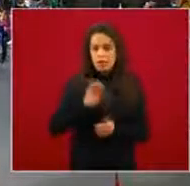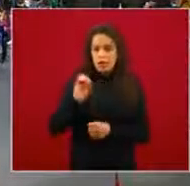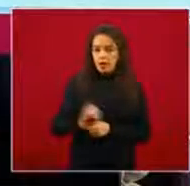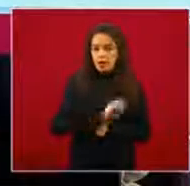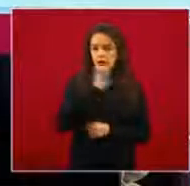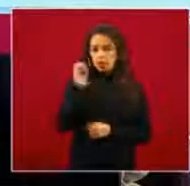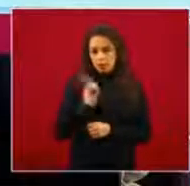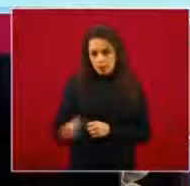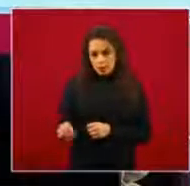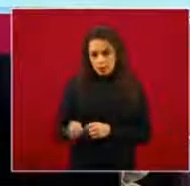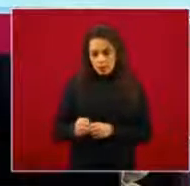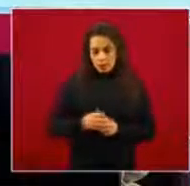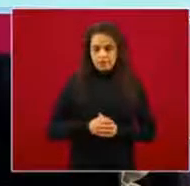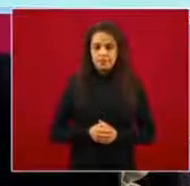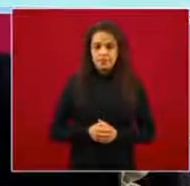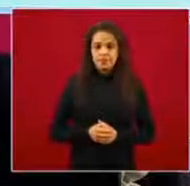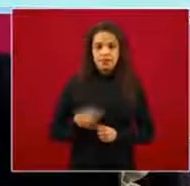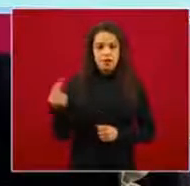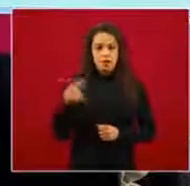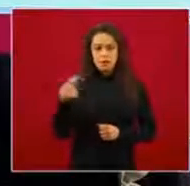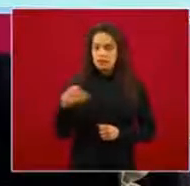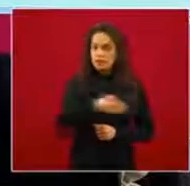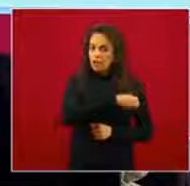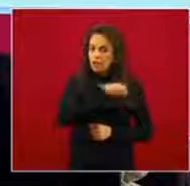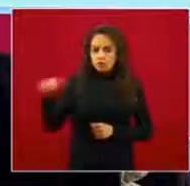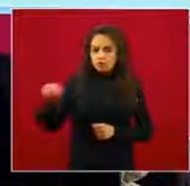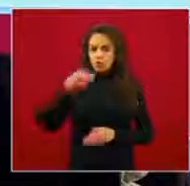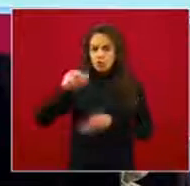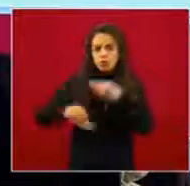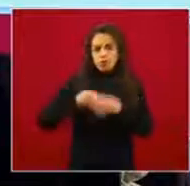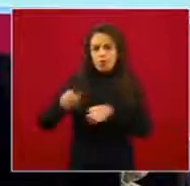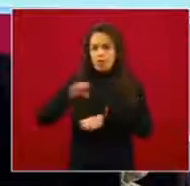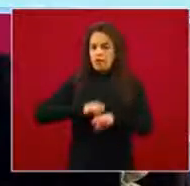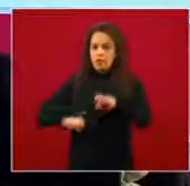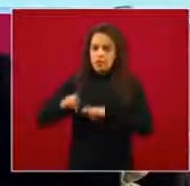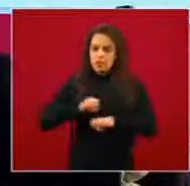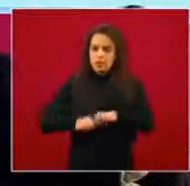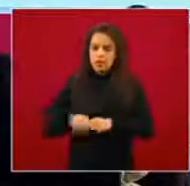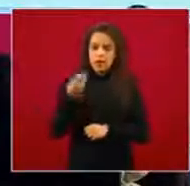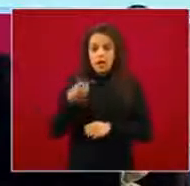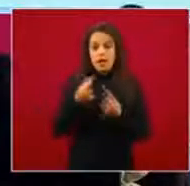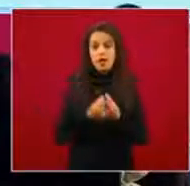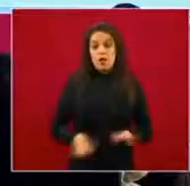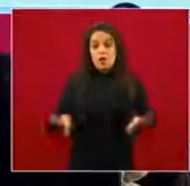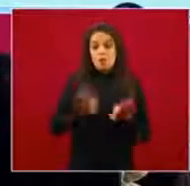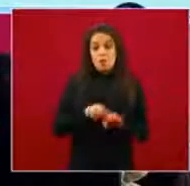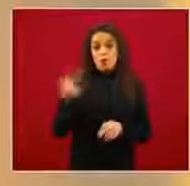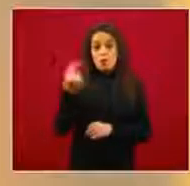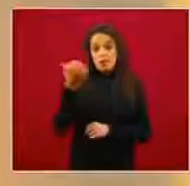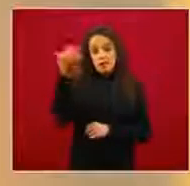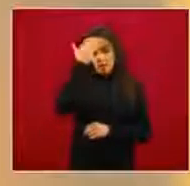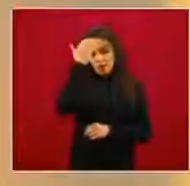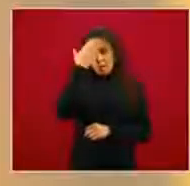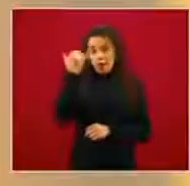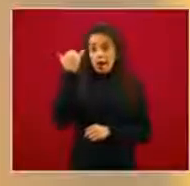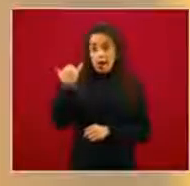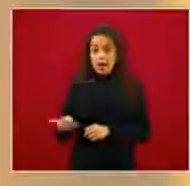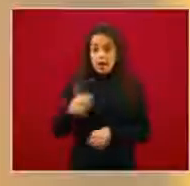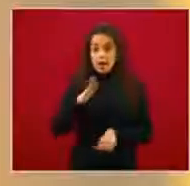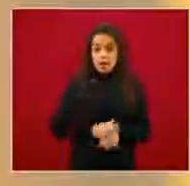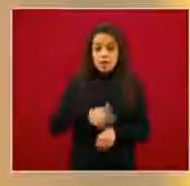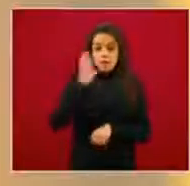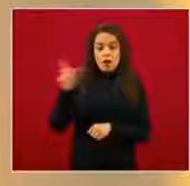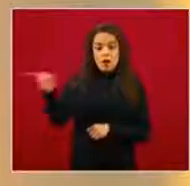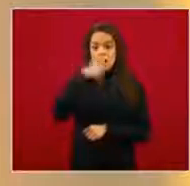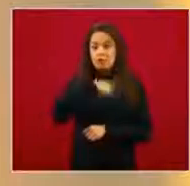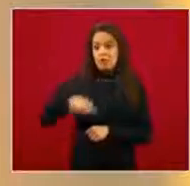registration, according to the published guidelines, it is mandatory, and this is very important for everyone to be aware, particularly those